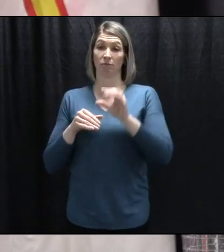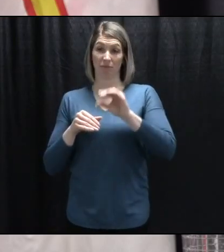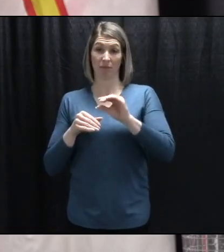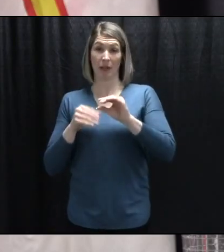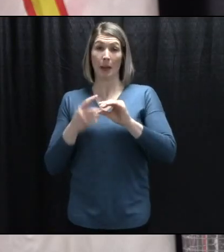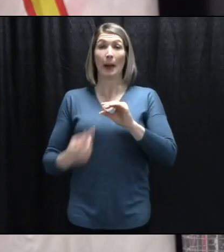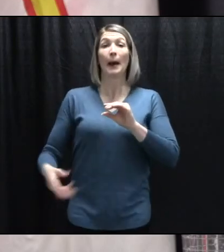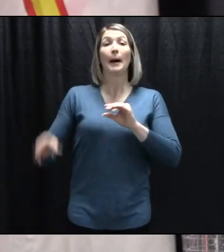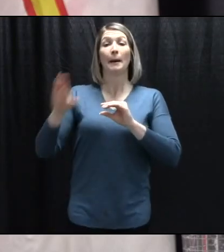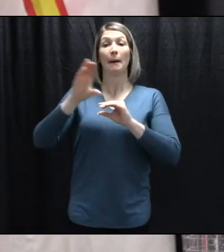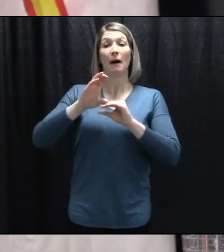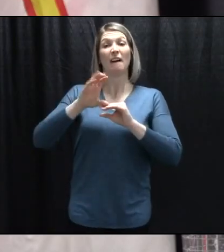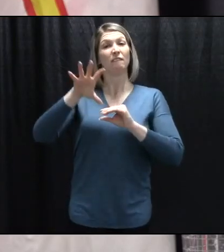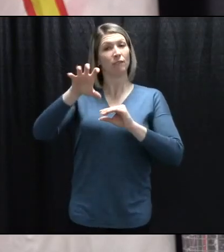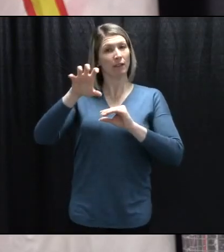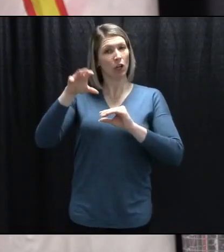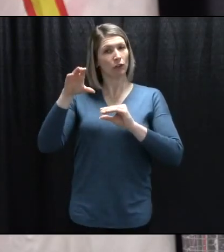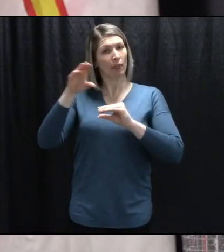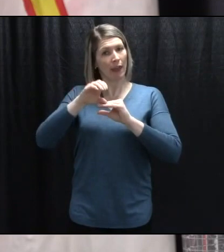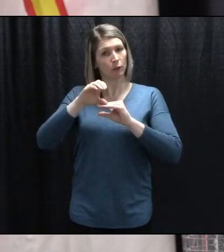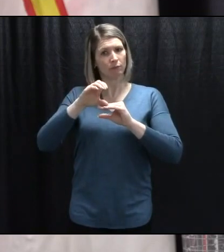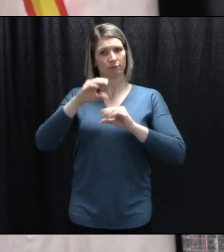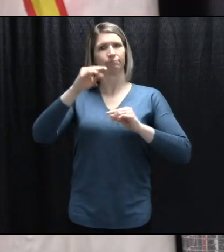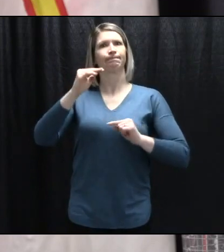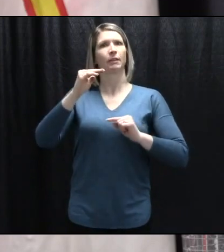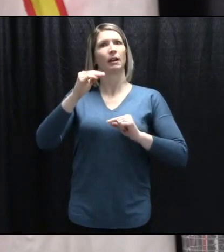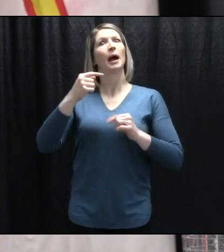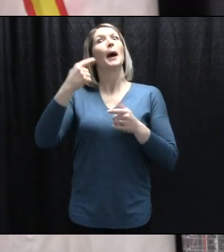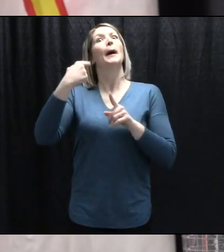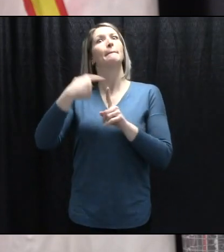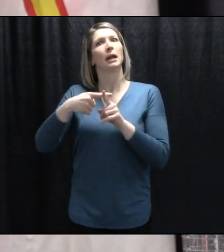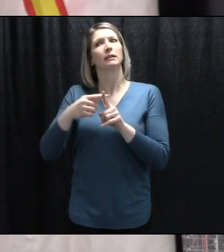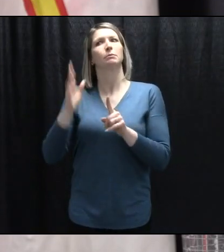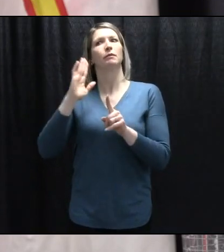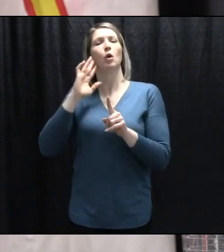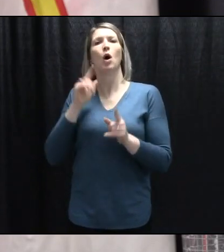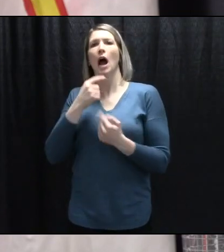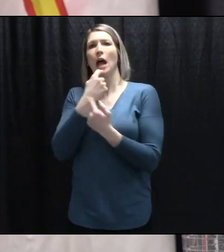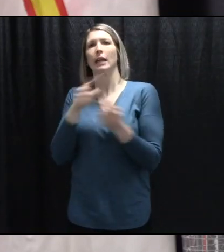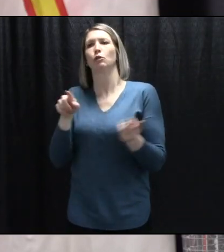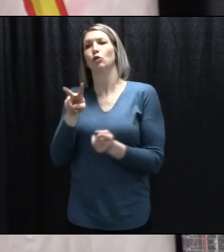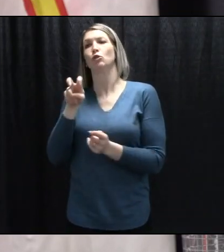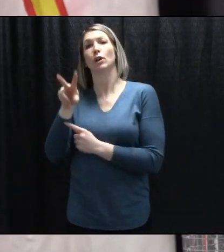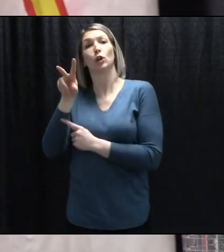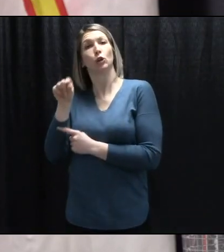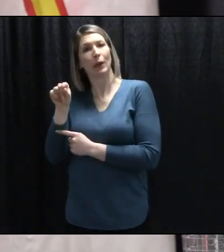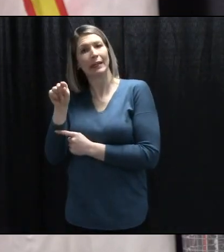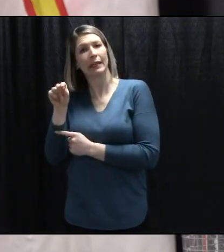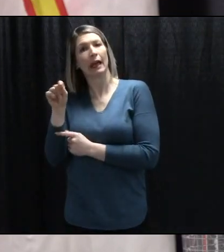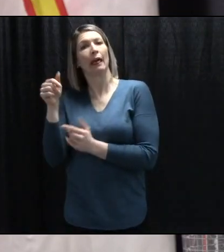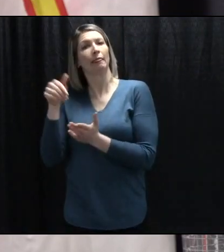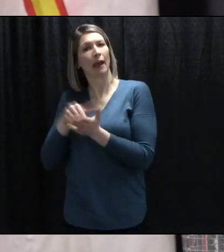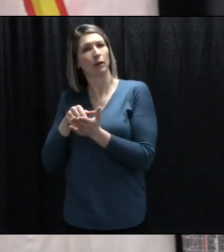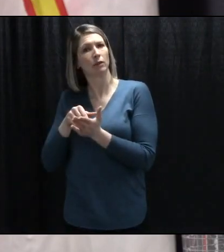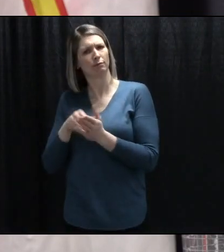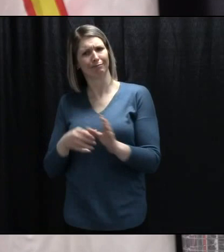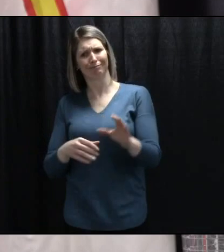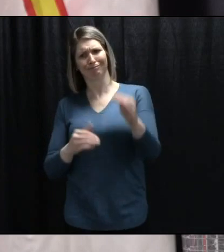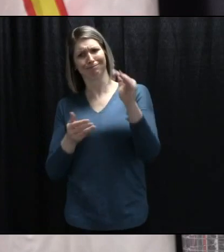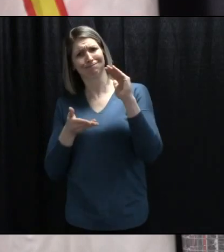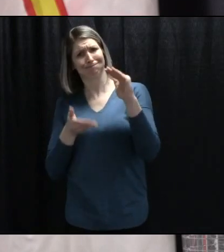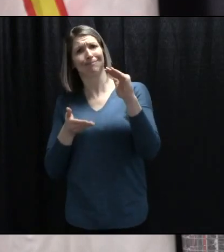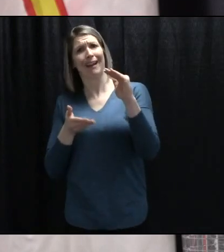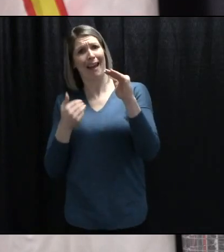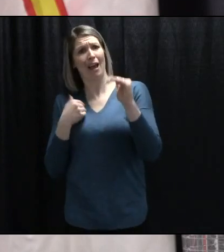$220,000 that we've put in place to make sure we can keep as many food banks going as possible. So we realize that there's a lot of